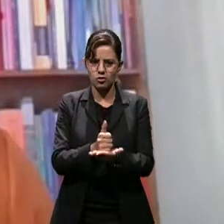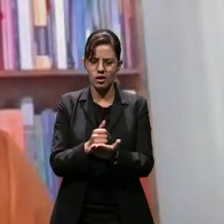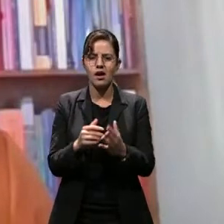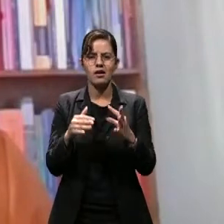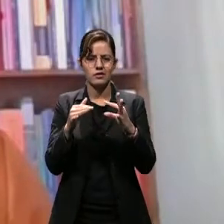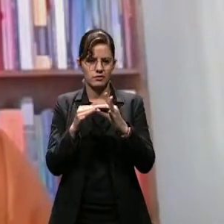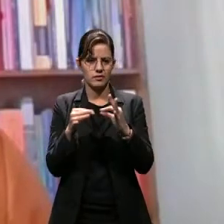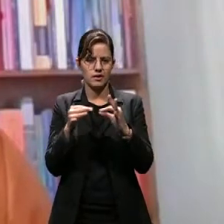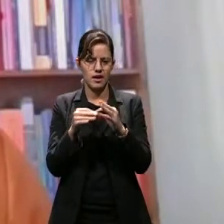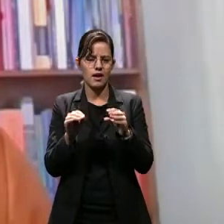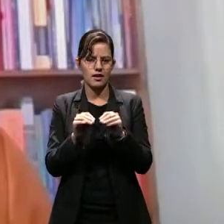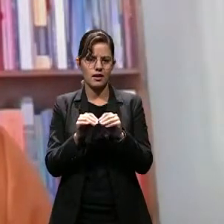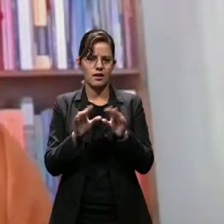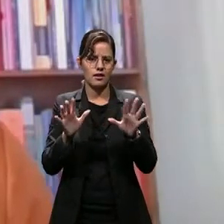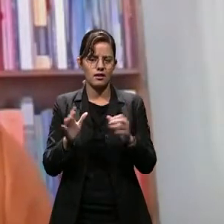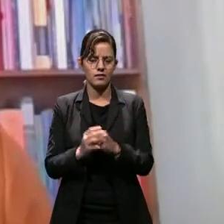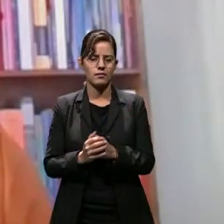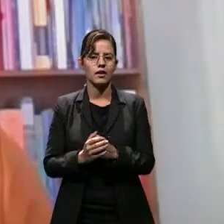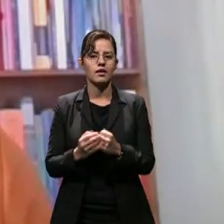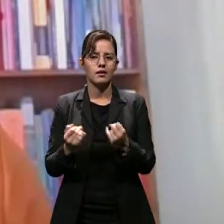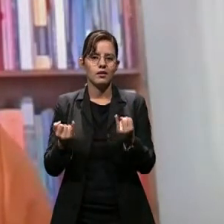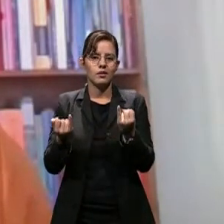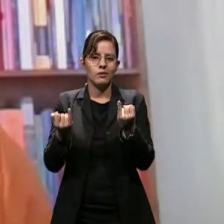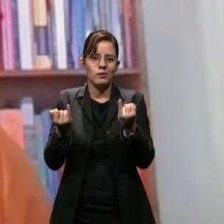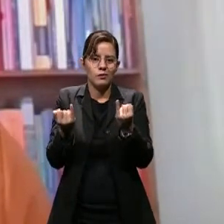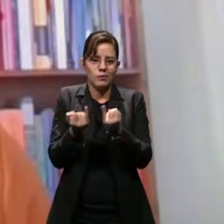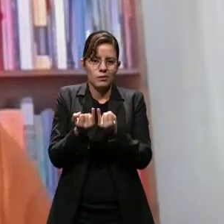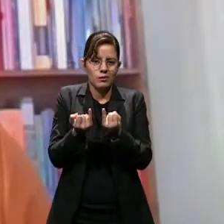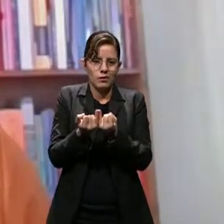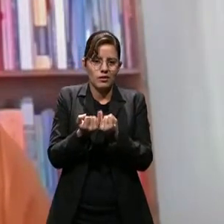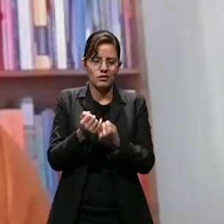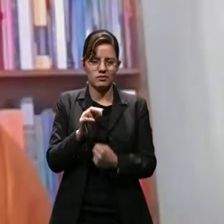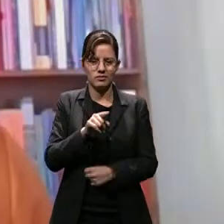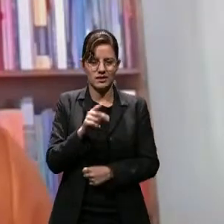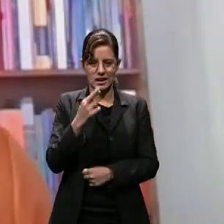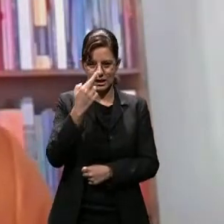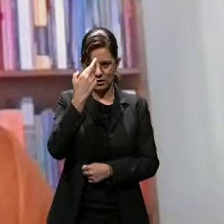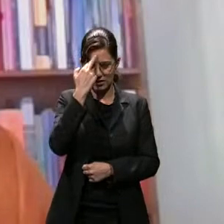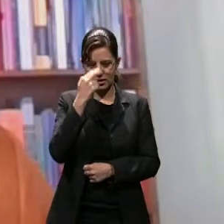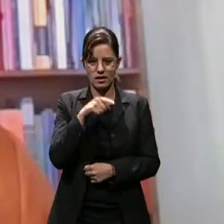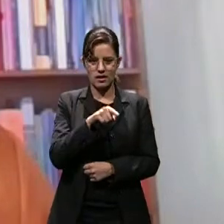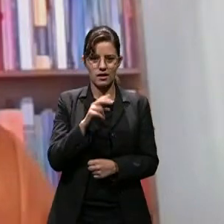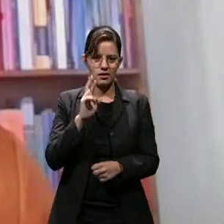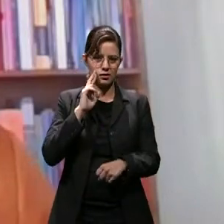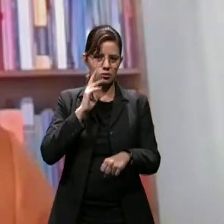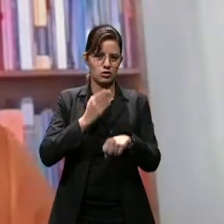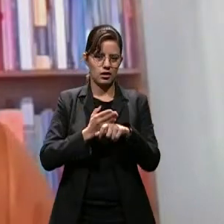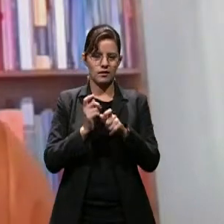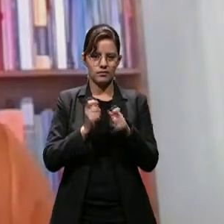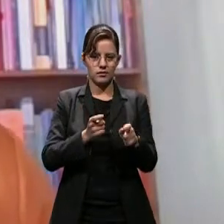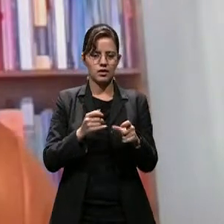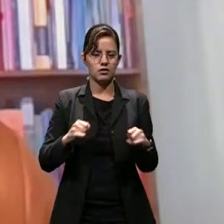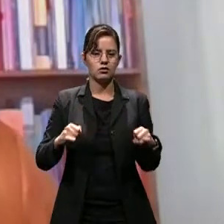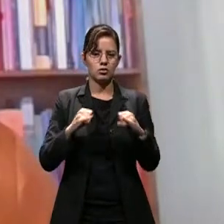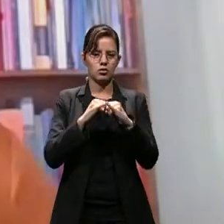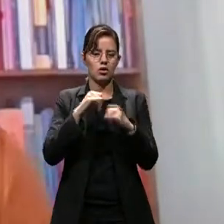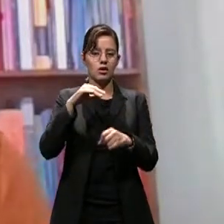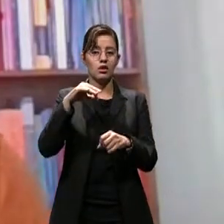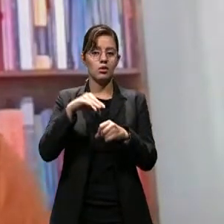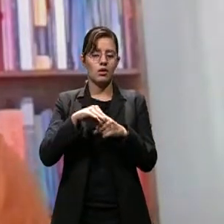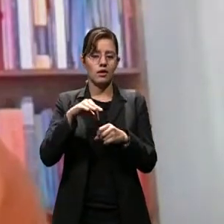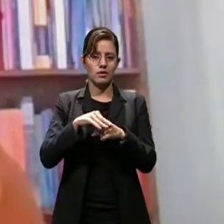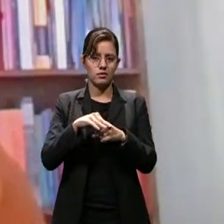has come forth, taking into account the role of electoral